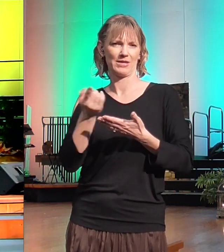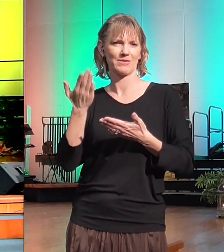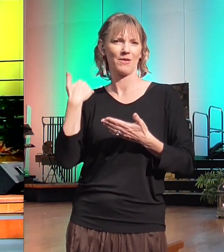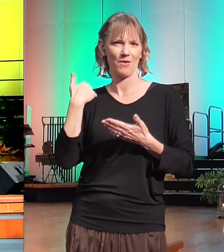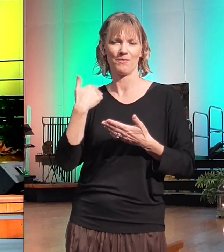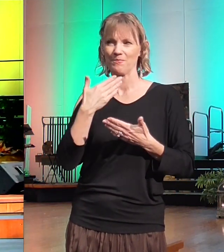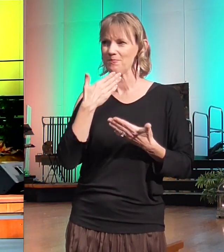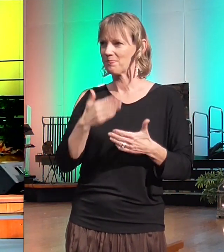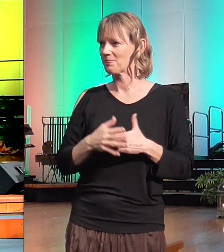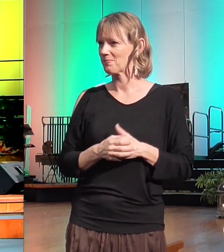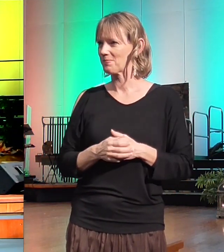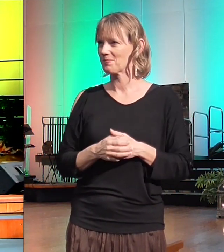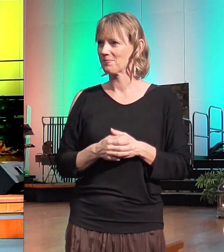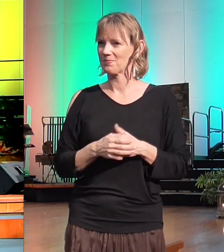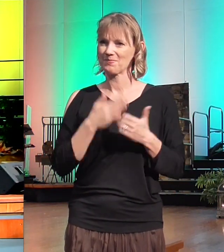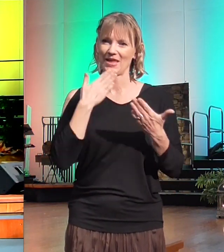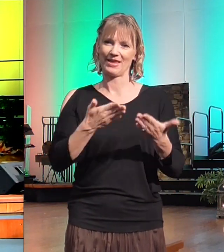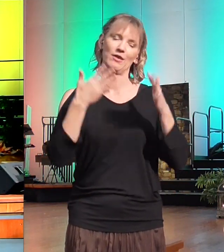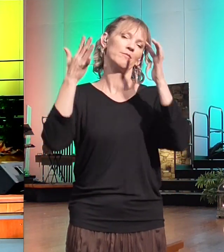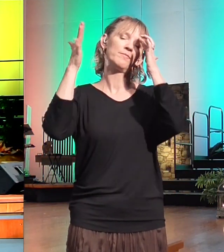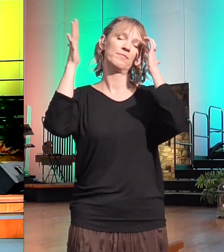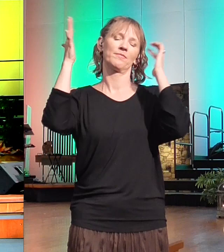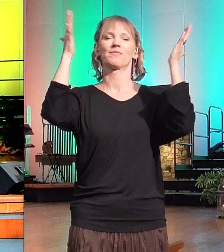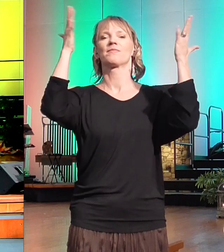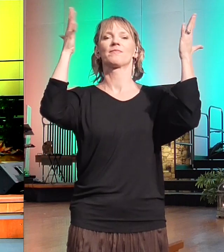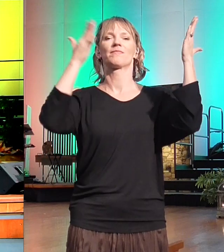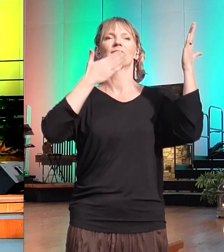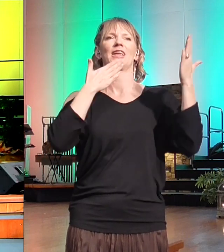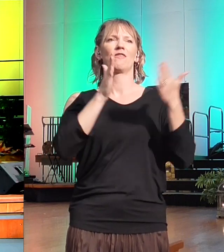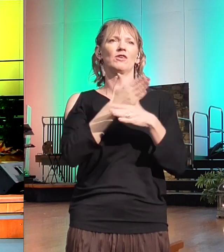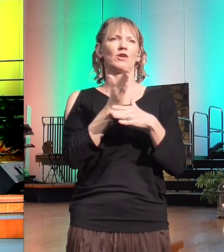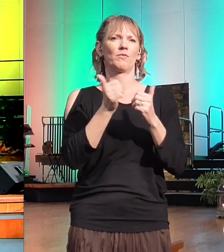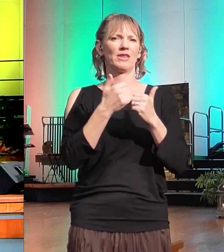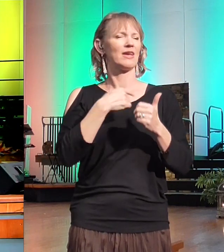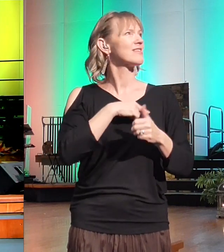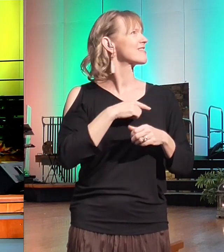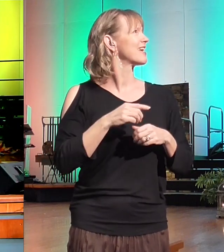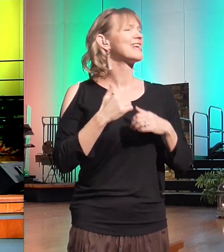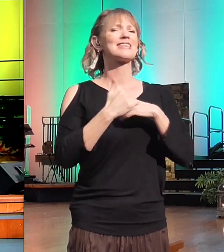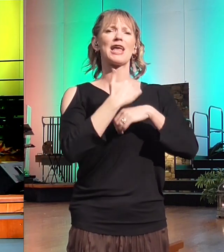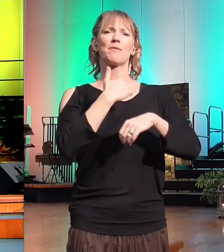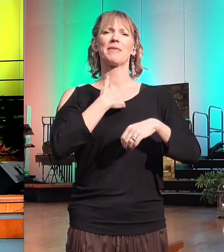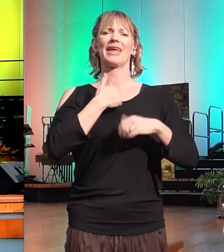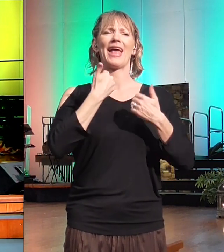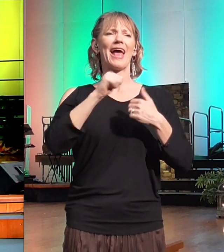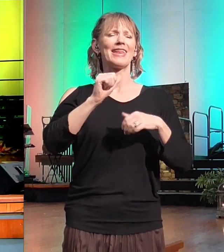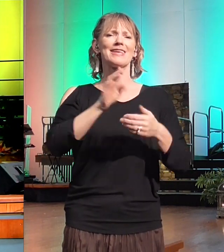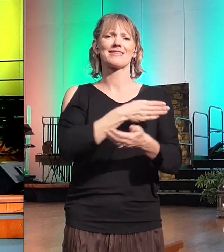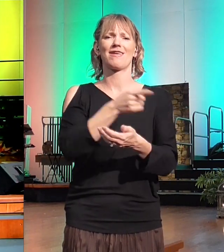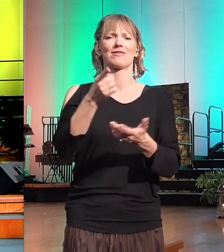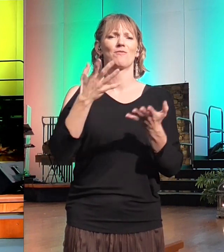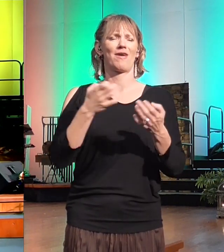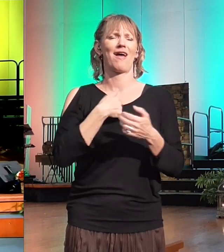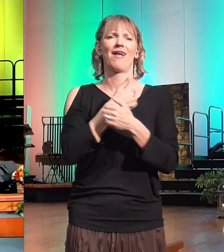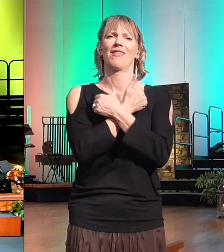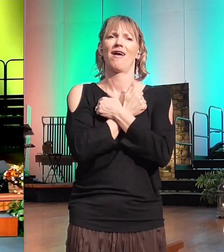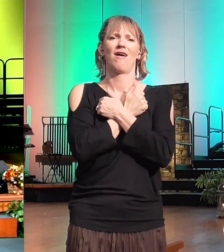Yeah. Thank you so much for sharing it with us this morning. Send me any songs you want. I love suggestions.